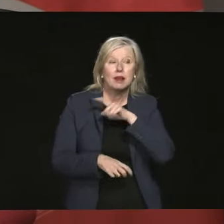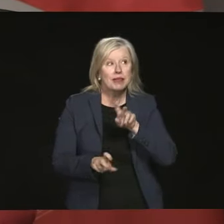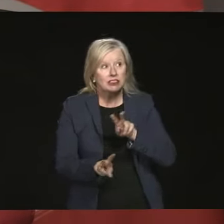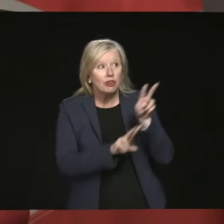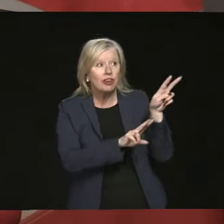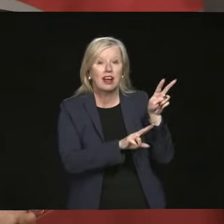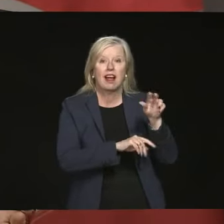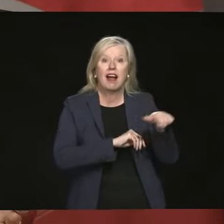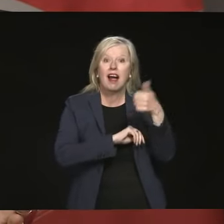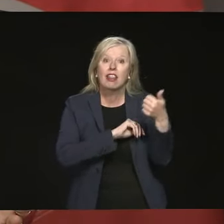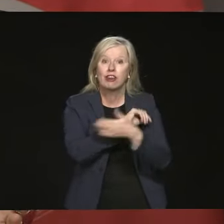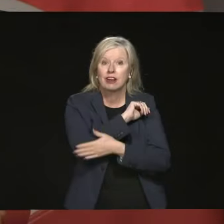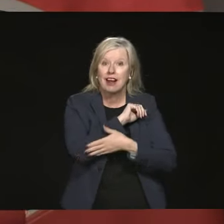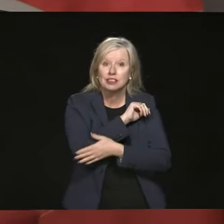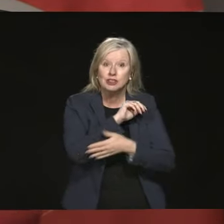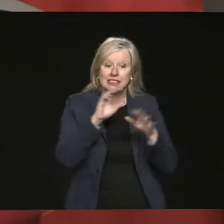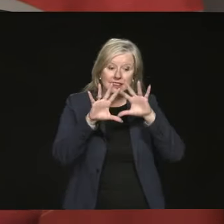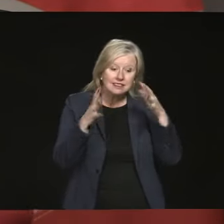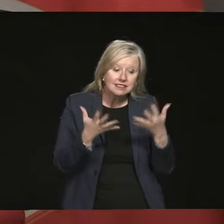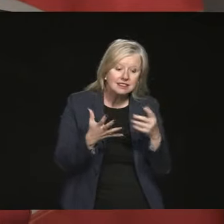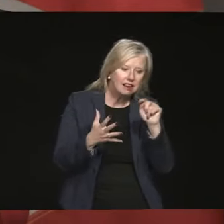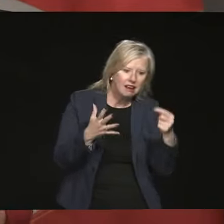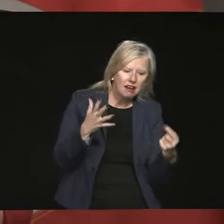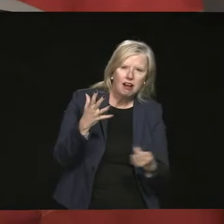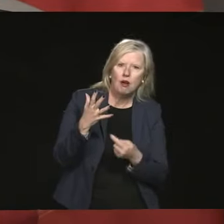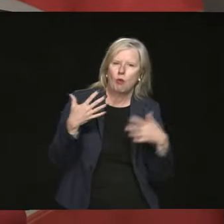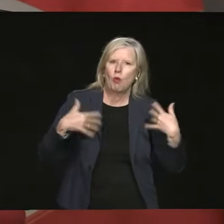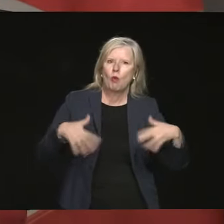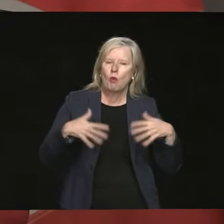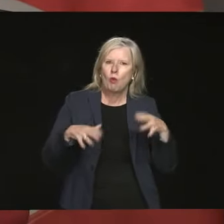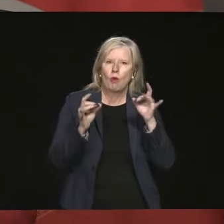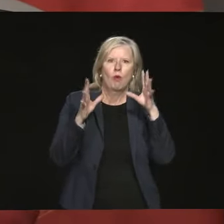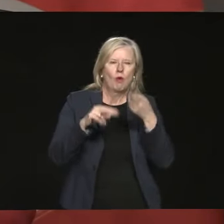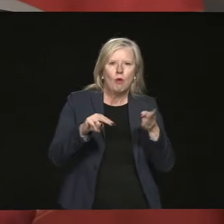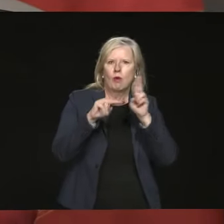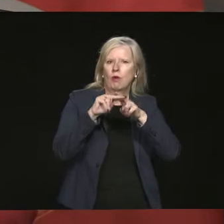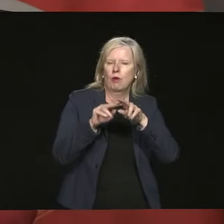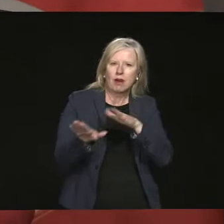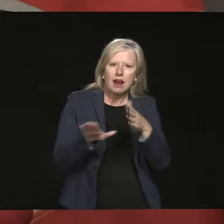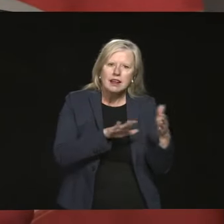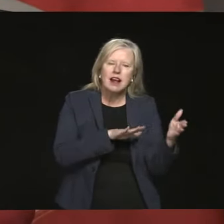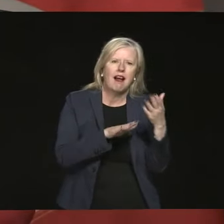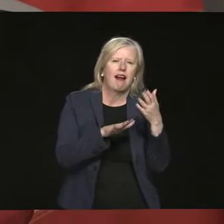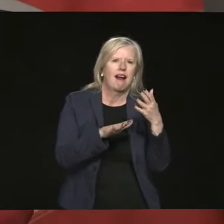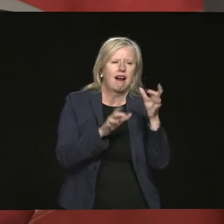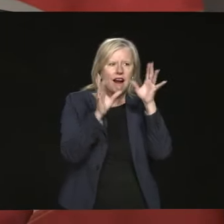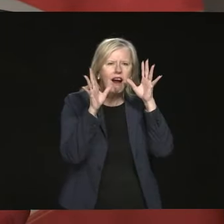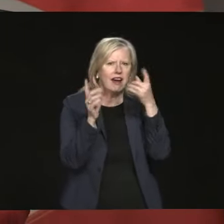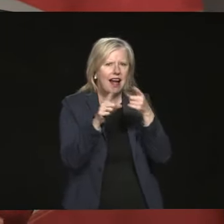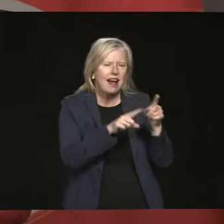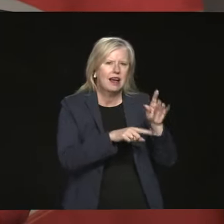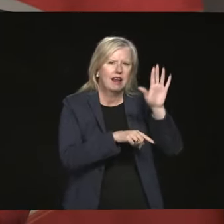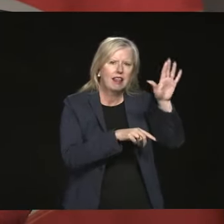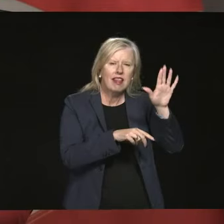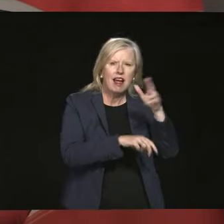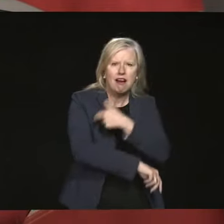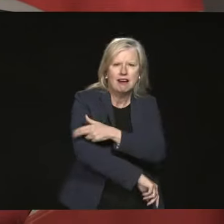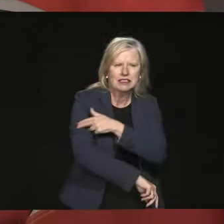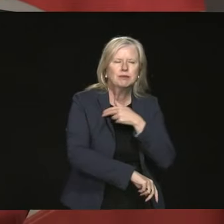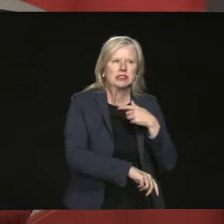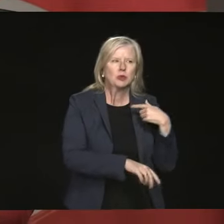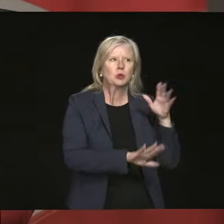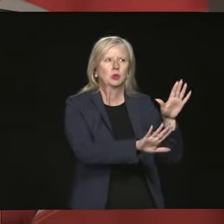see staggering casualties, horrific scenes at hospitals, to really understand how important